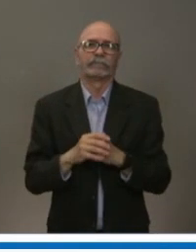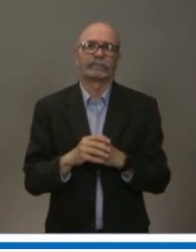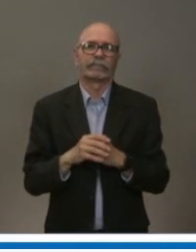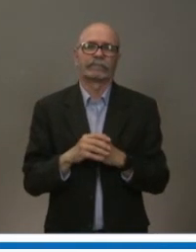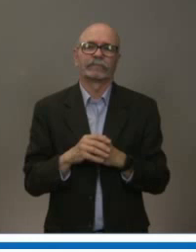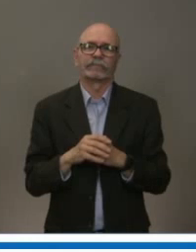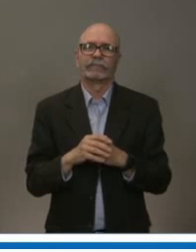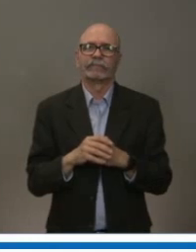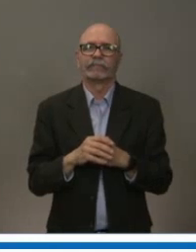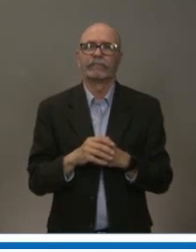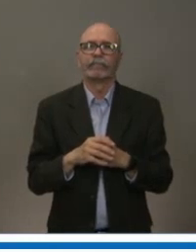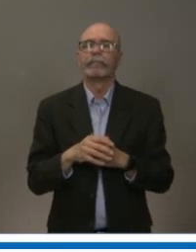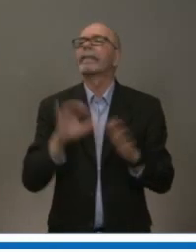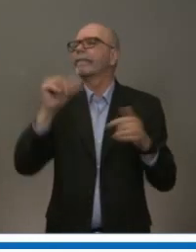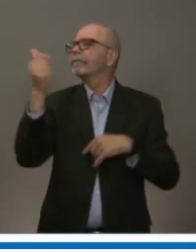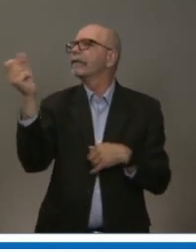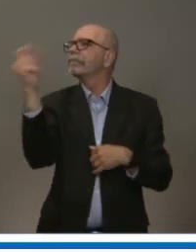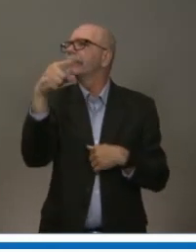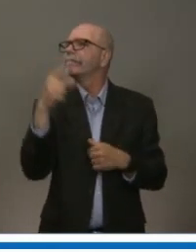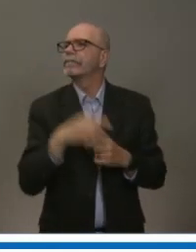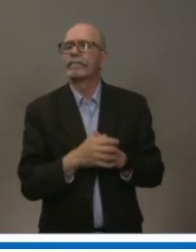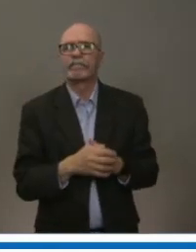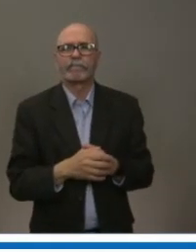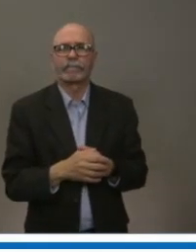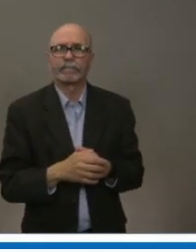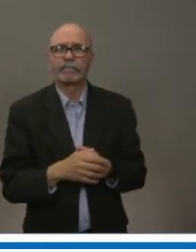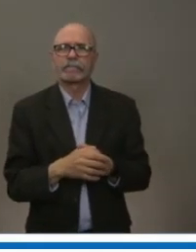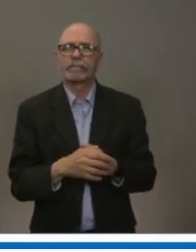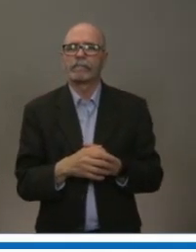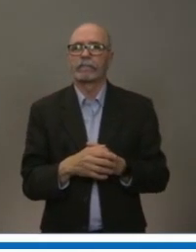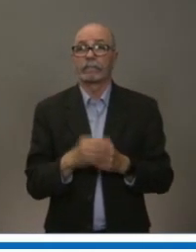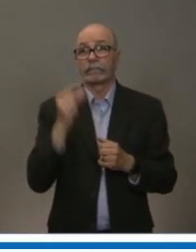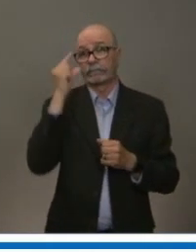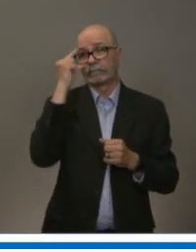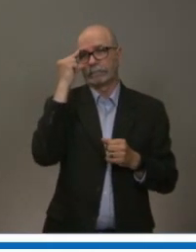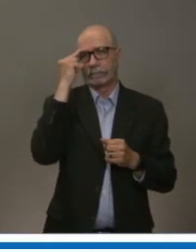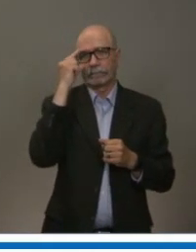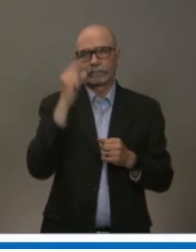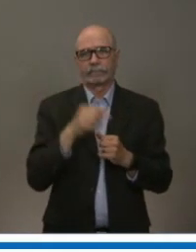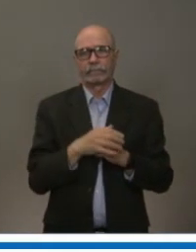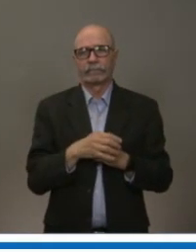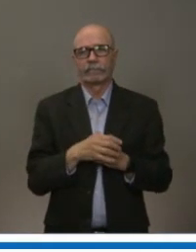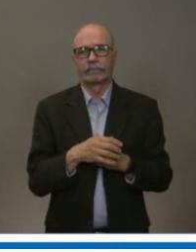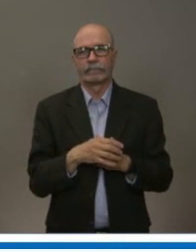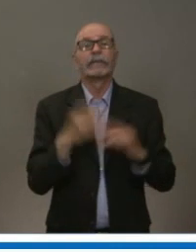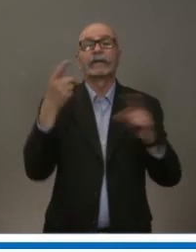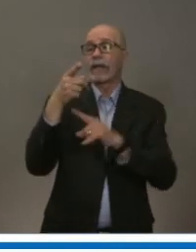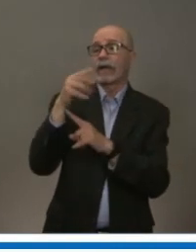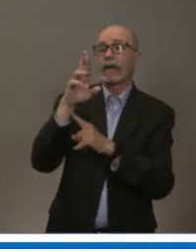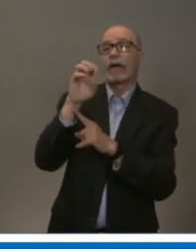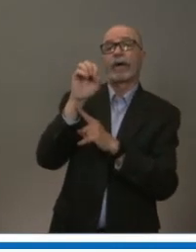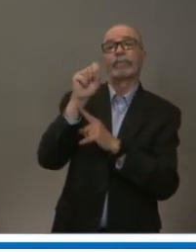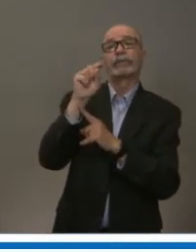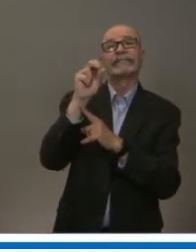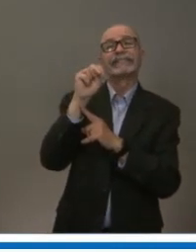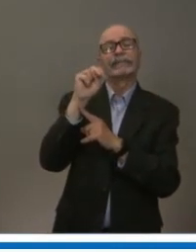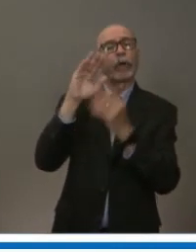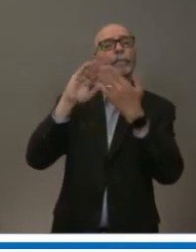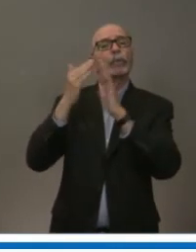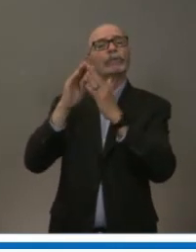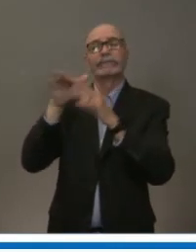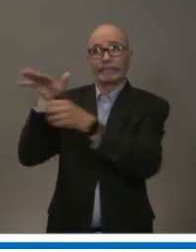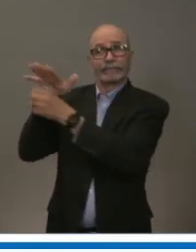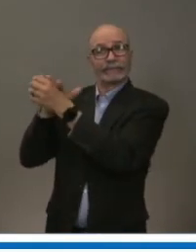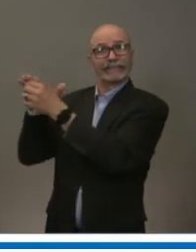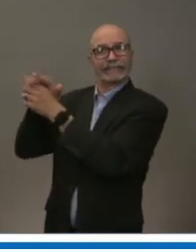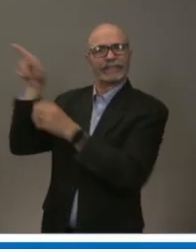colleague Michael touched a little bit on that earlier, but the Preston community response team has asked for help, like more